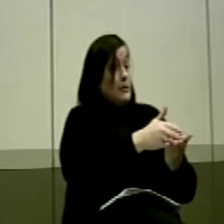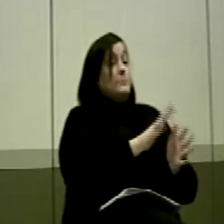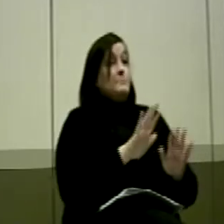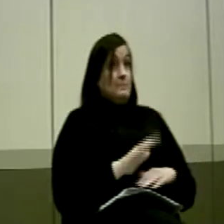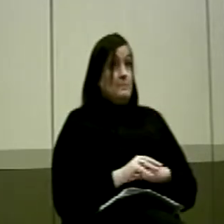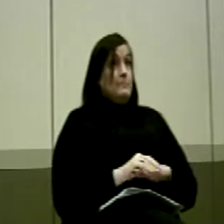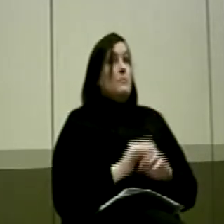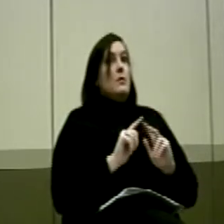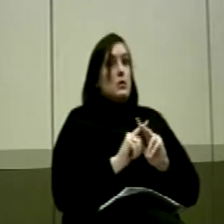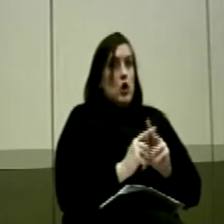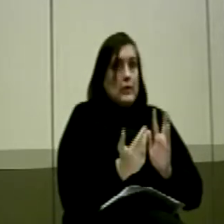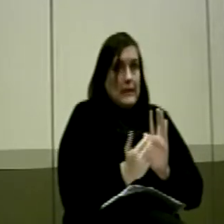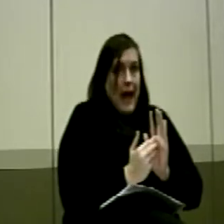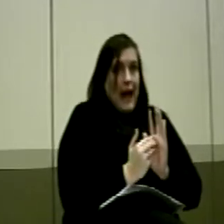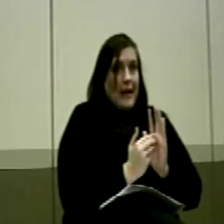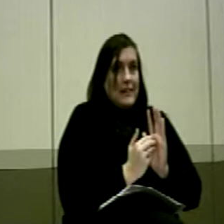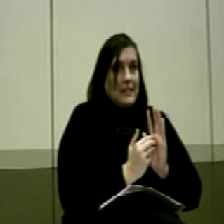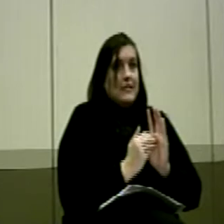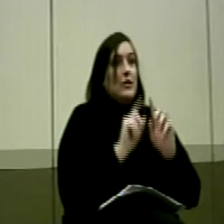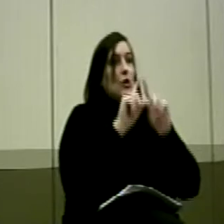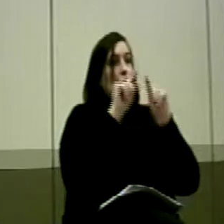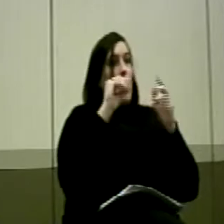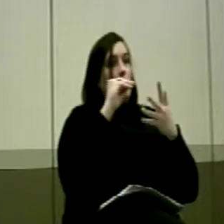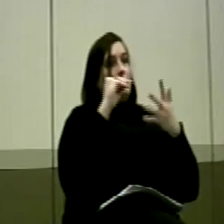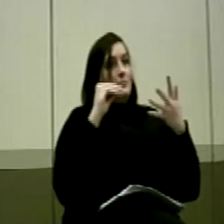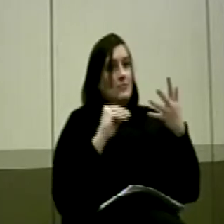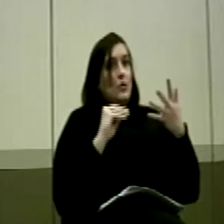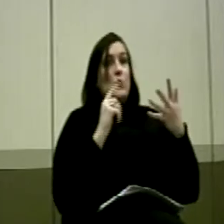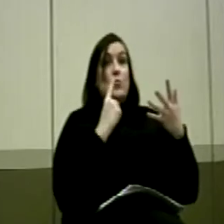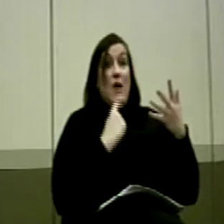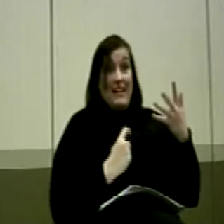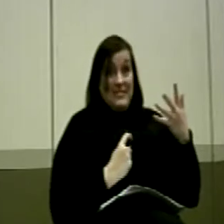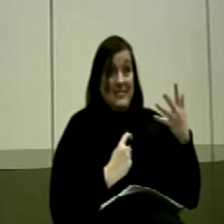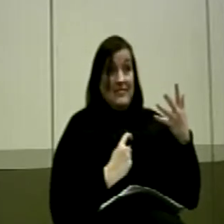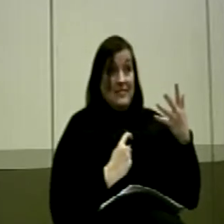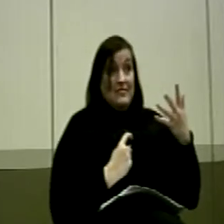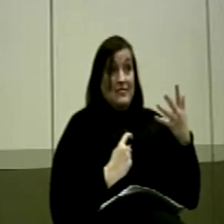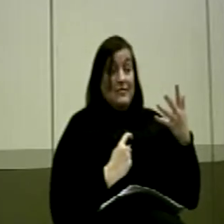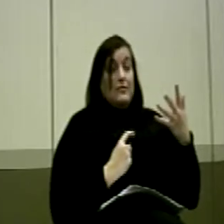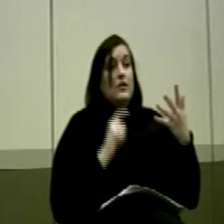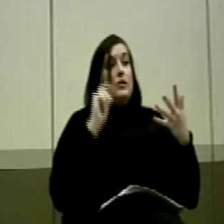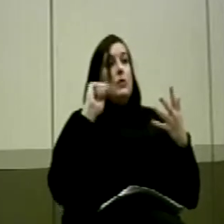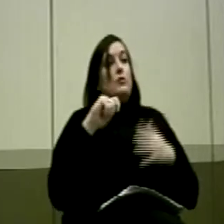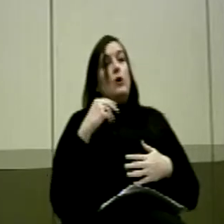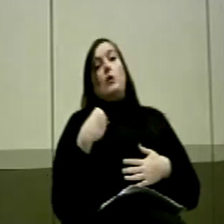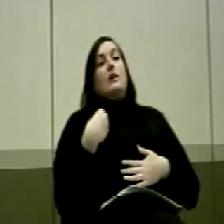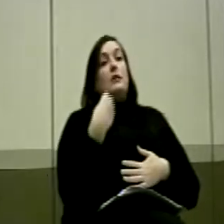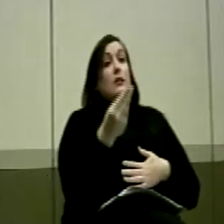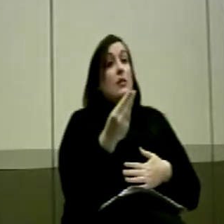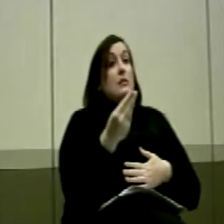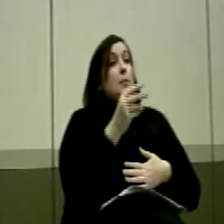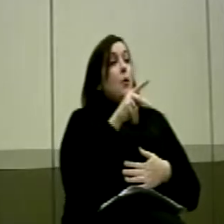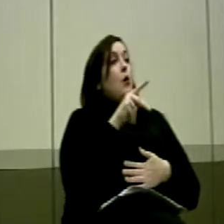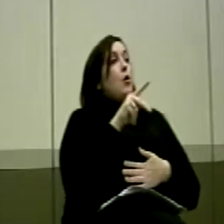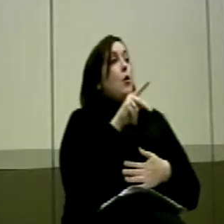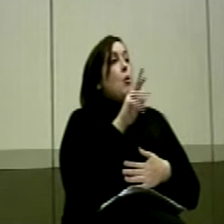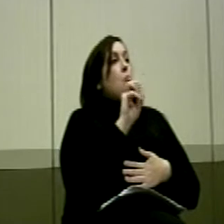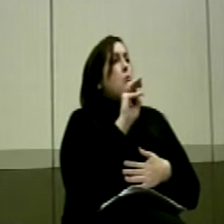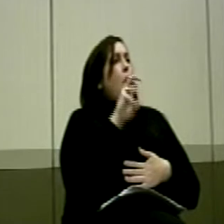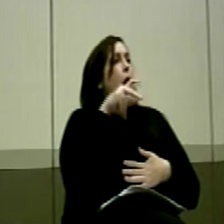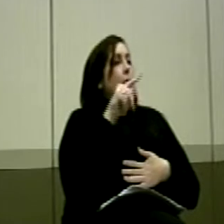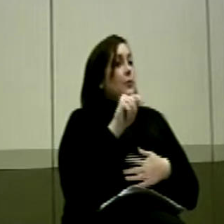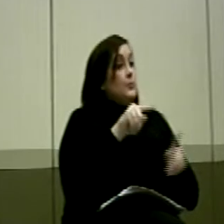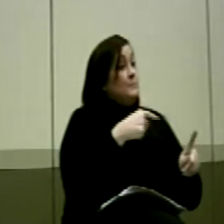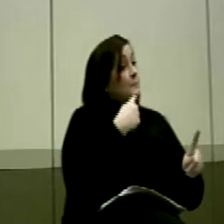red. You can give simple prompts to say what the student needs to do to follow the rules. And then at the end of